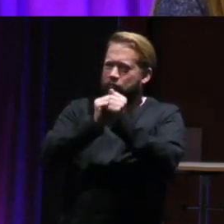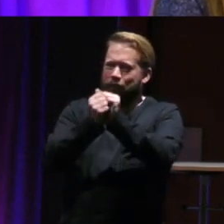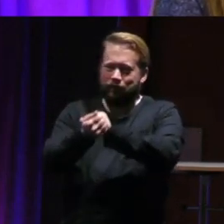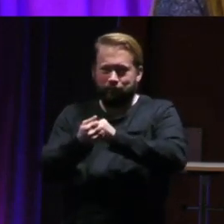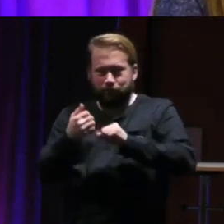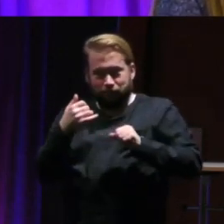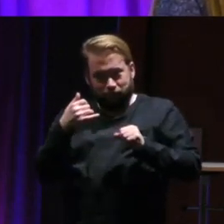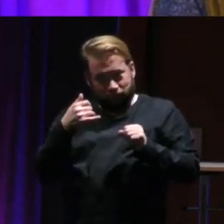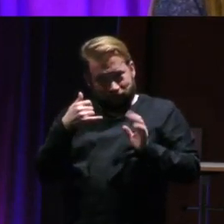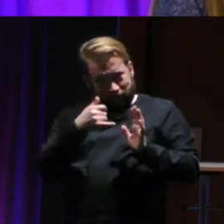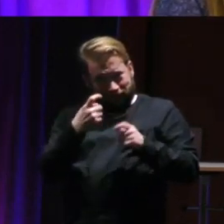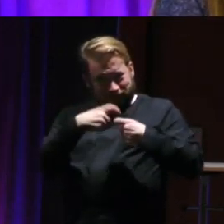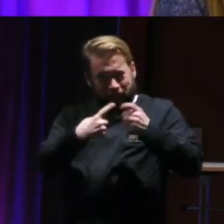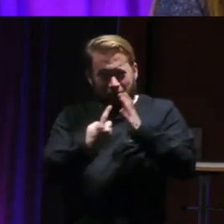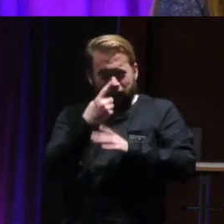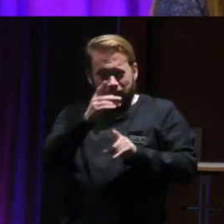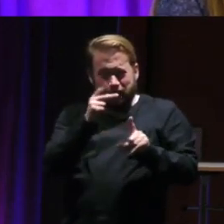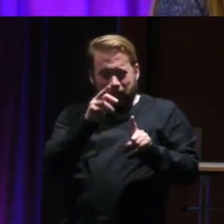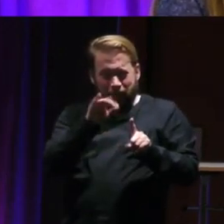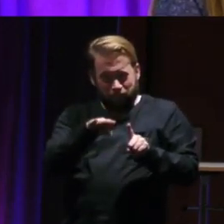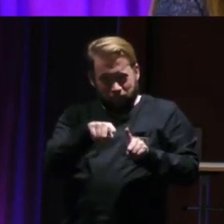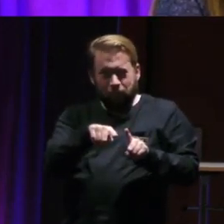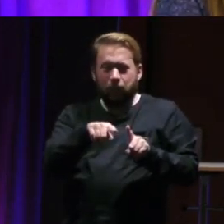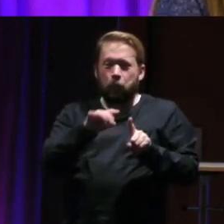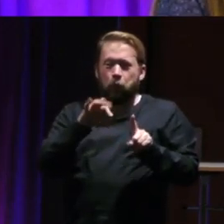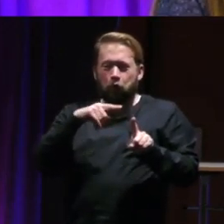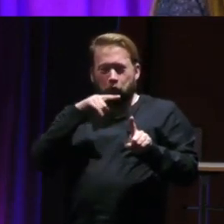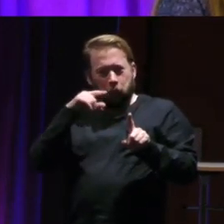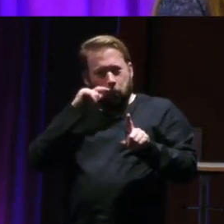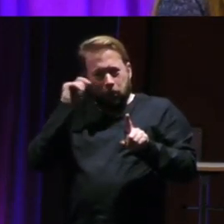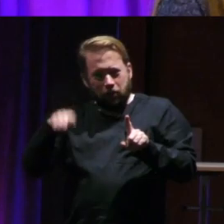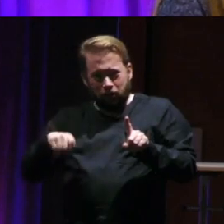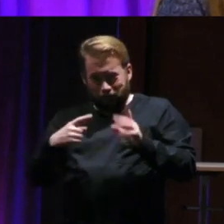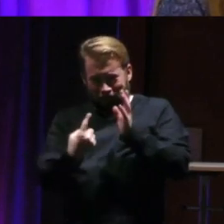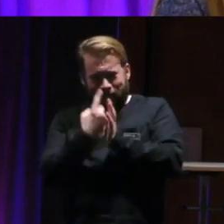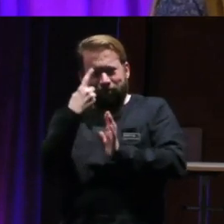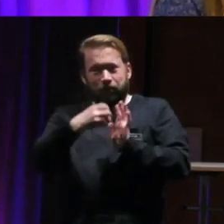the annexation of Crimea and the war in Ukraine. Would you agree to that both?